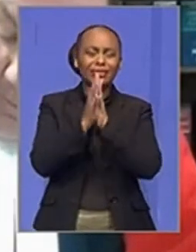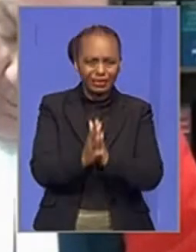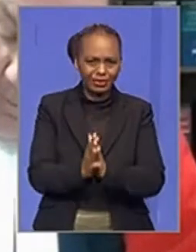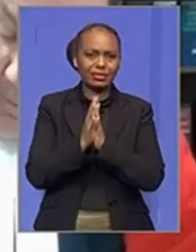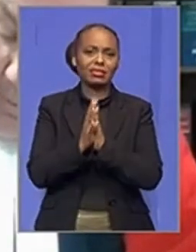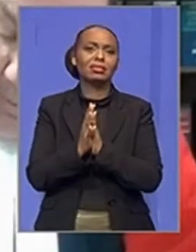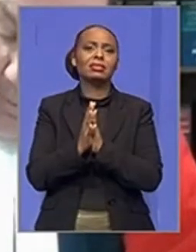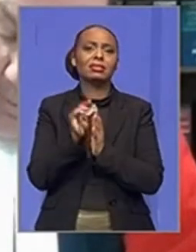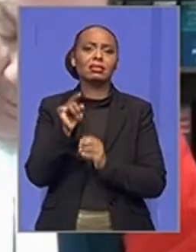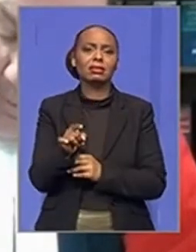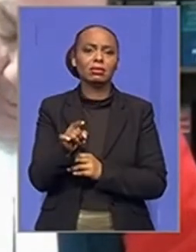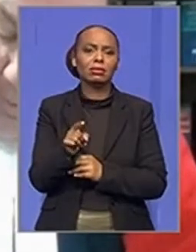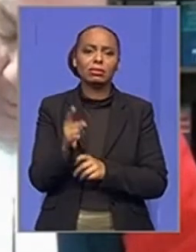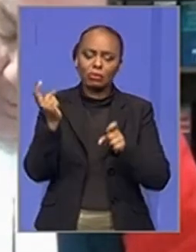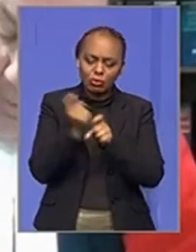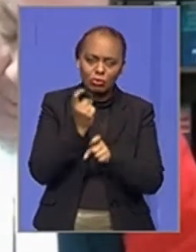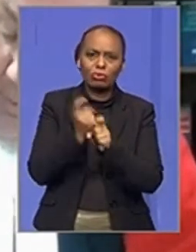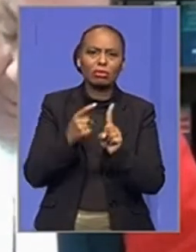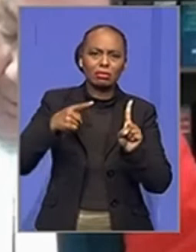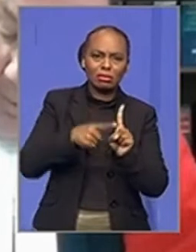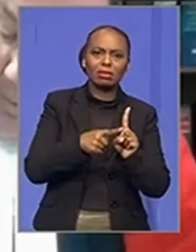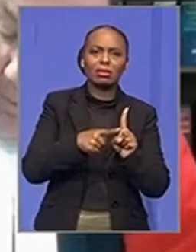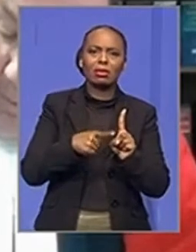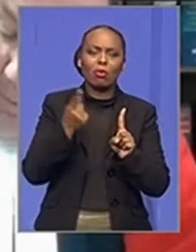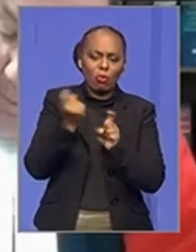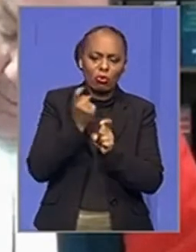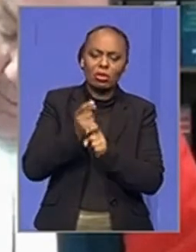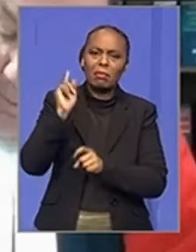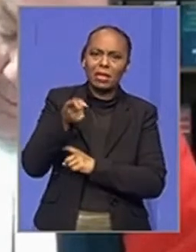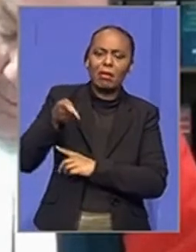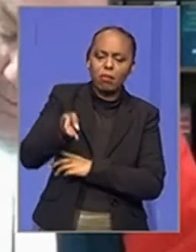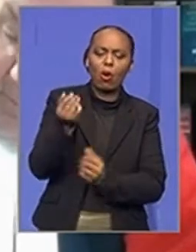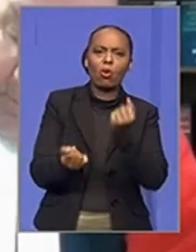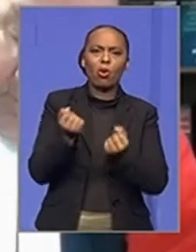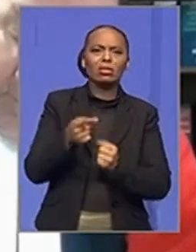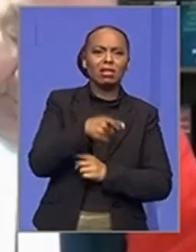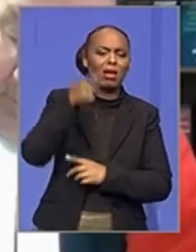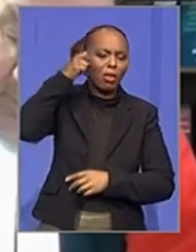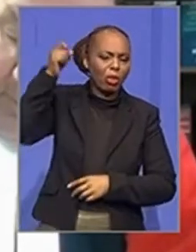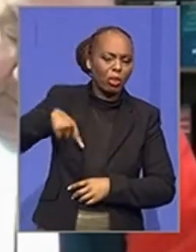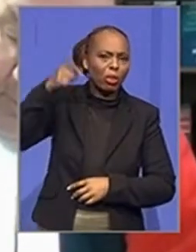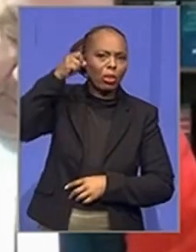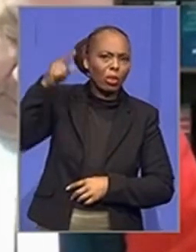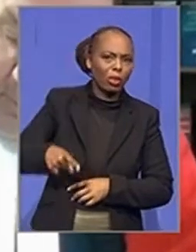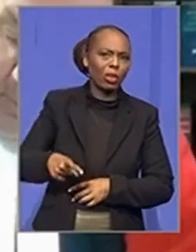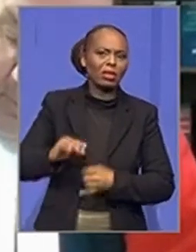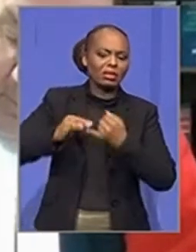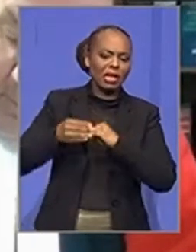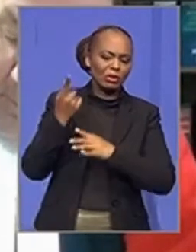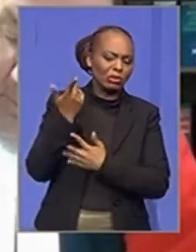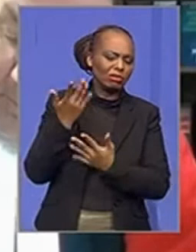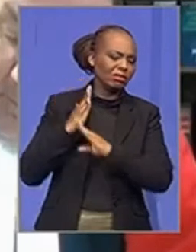book to avoid having his day in court. He desperately seeks to